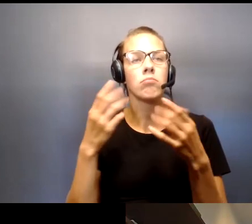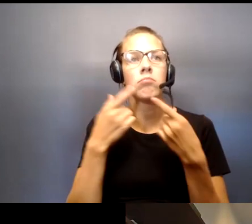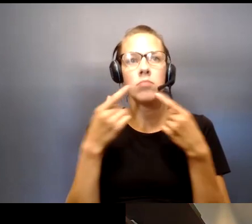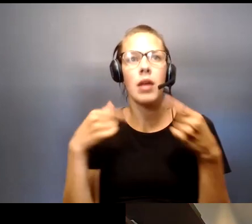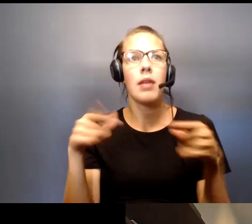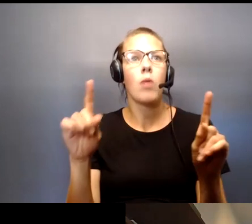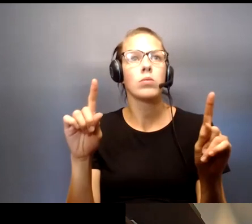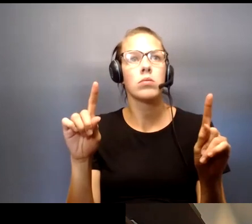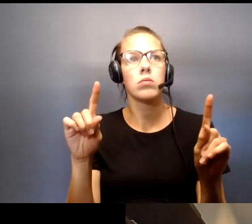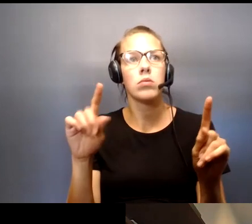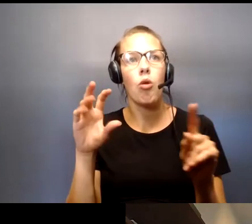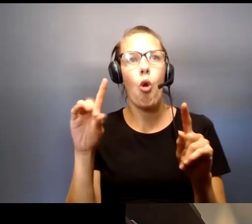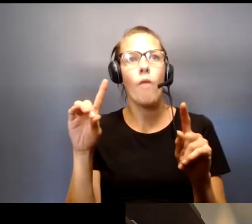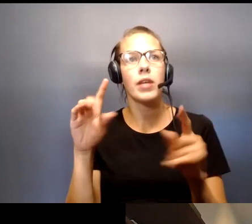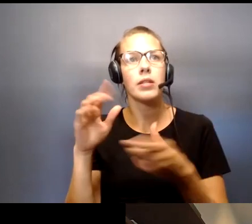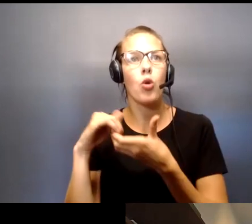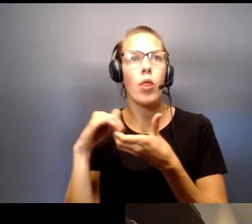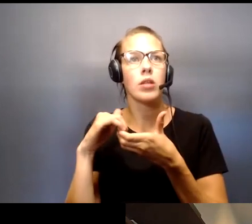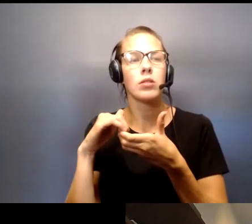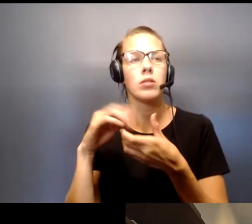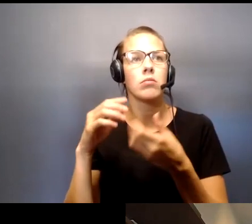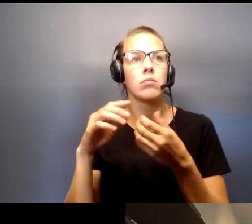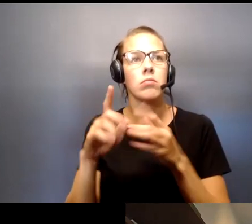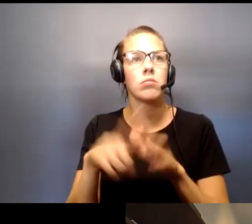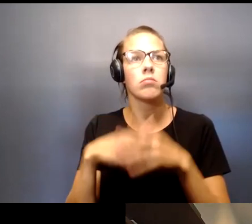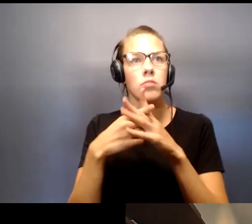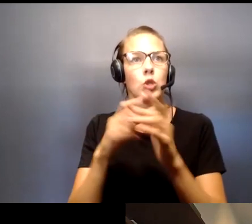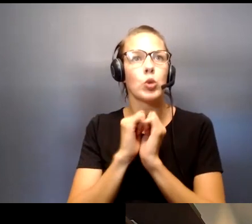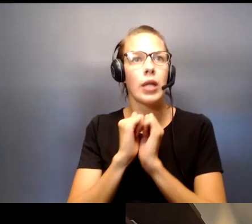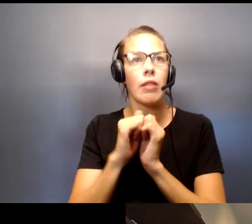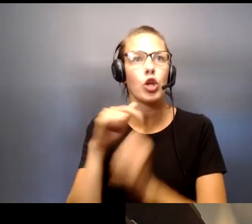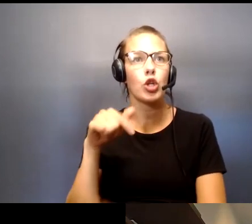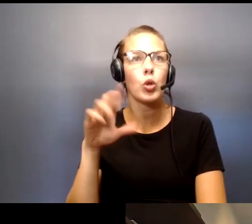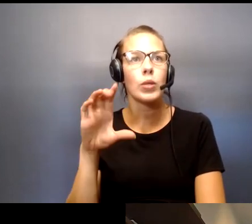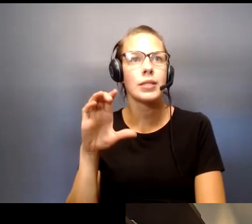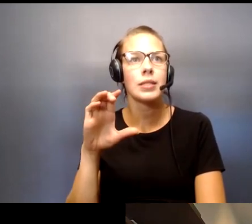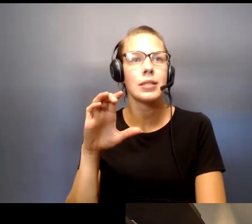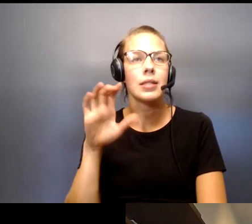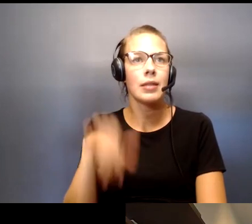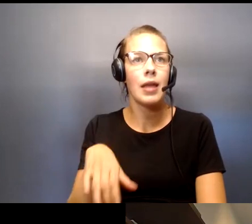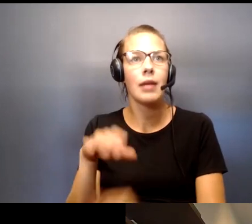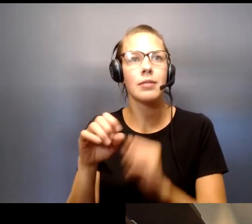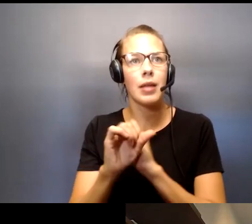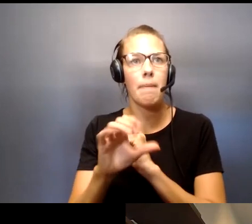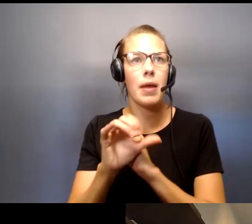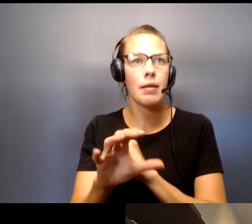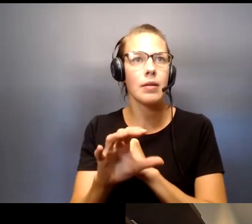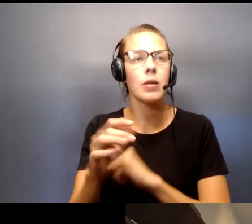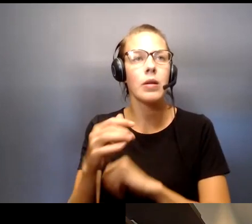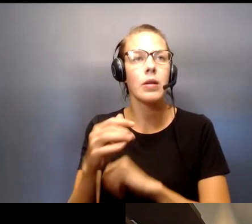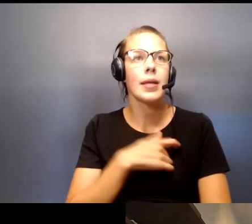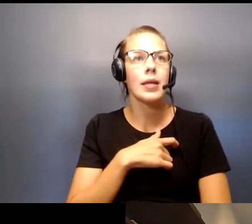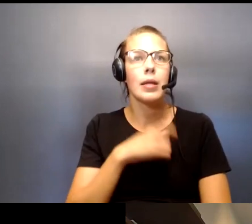announce that the COVID Coalition is launching the Together QC campaign. We